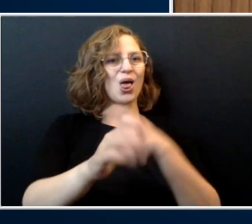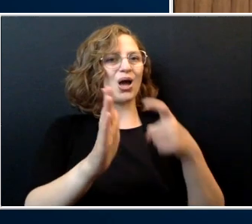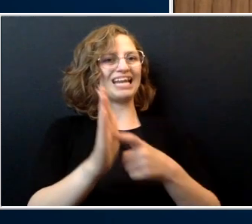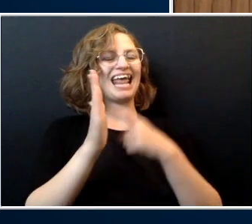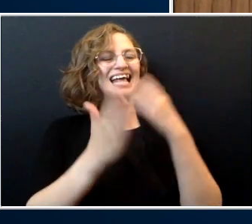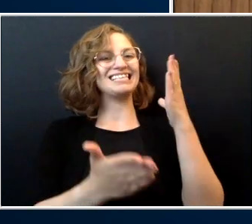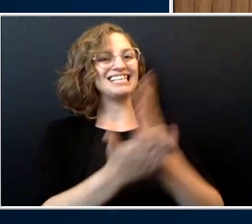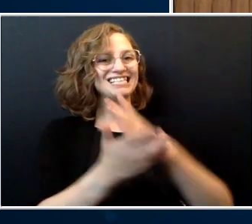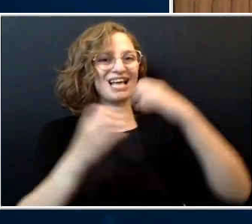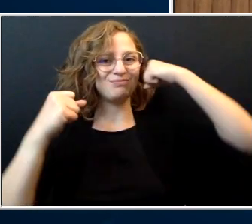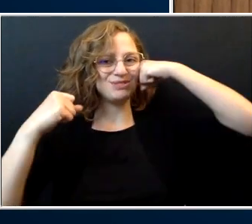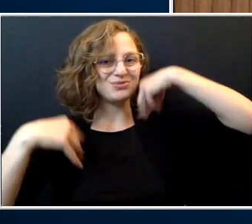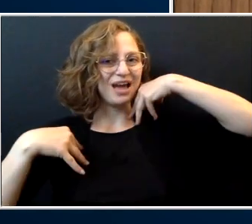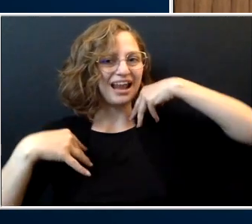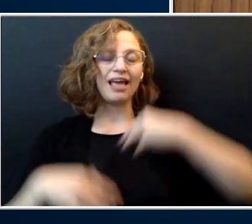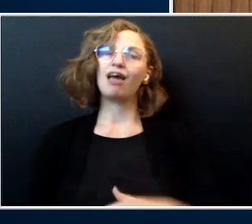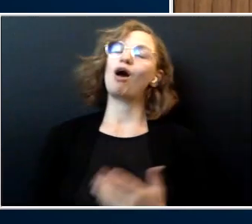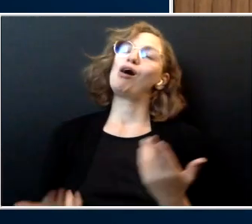I don't think so.